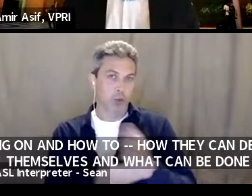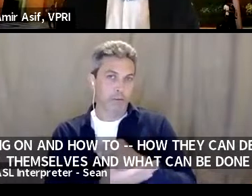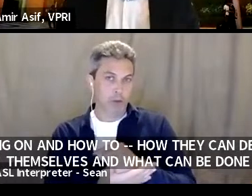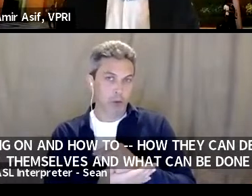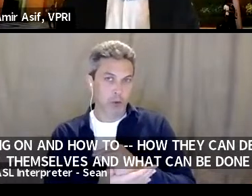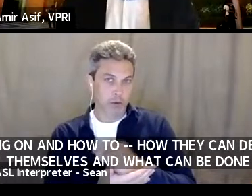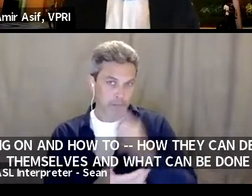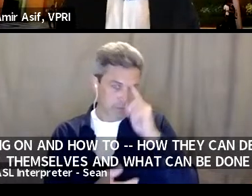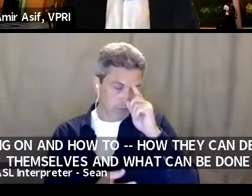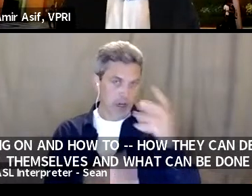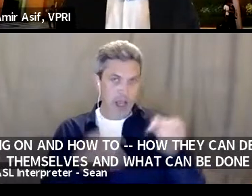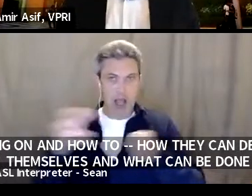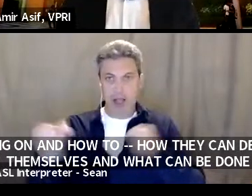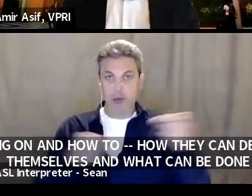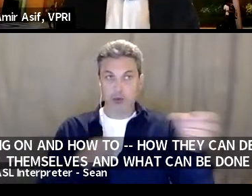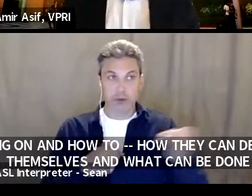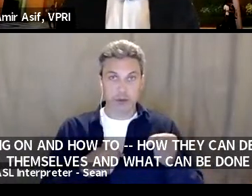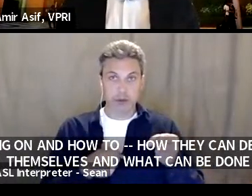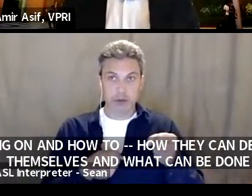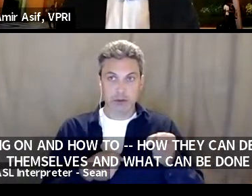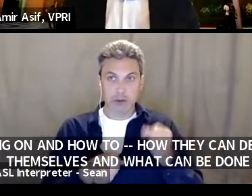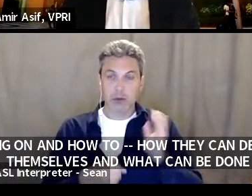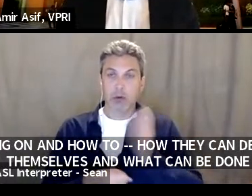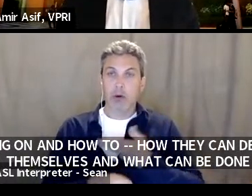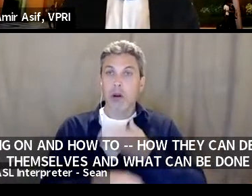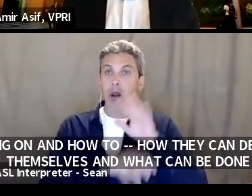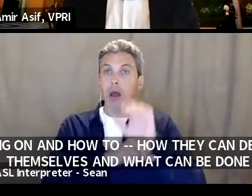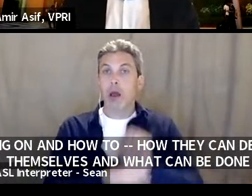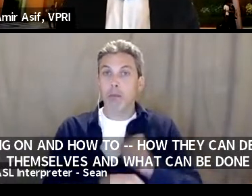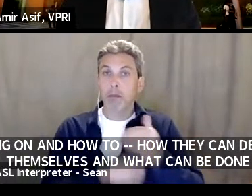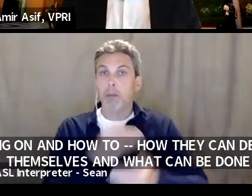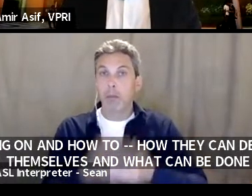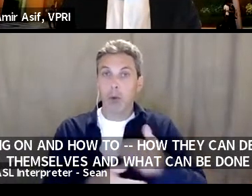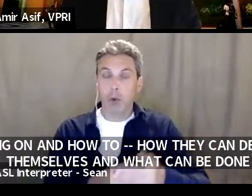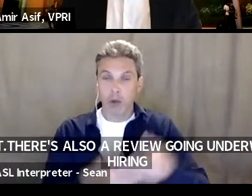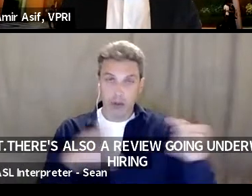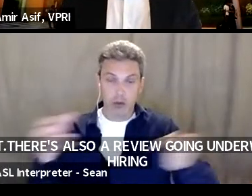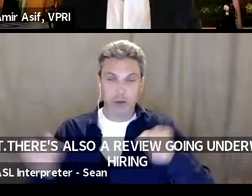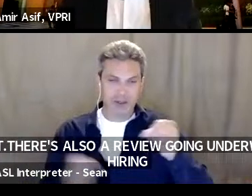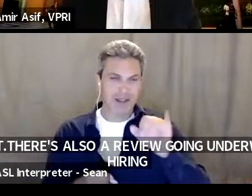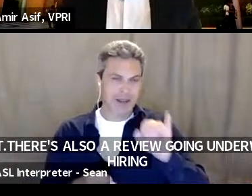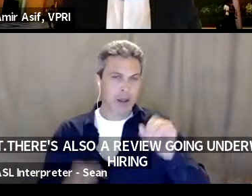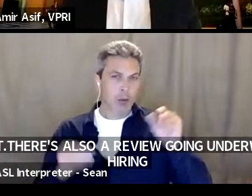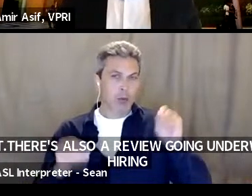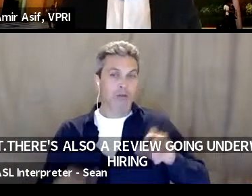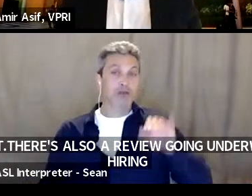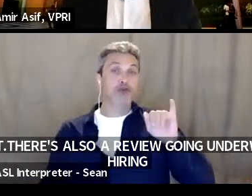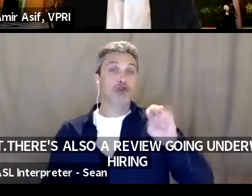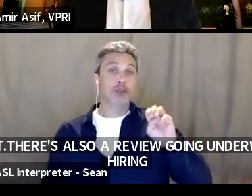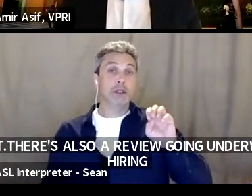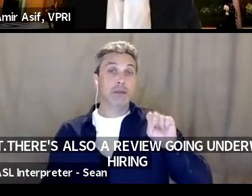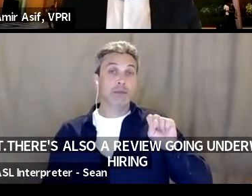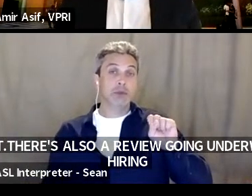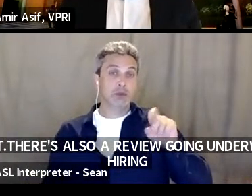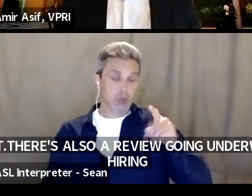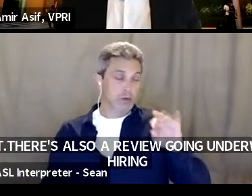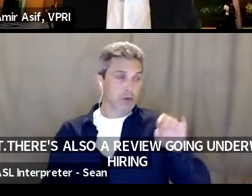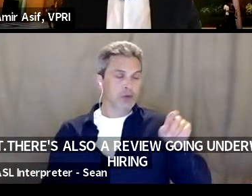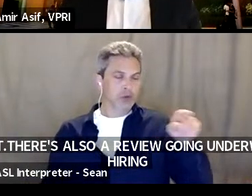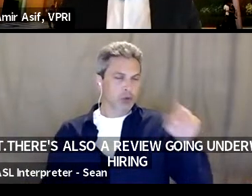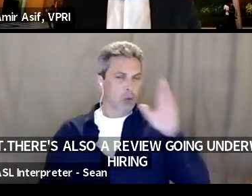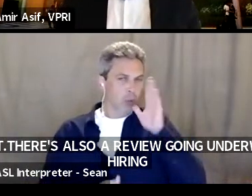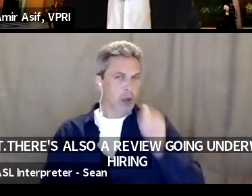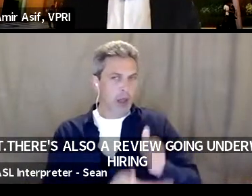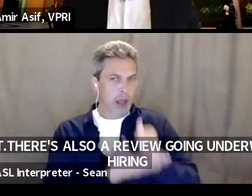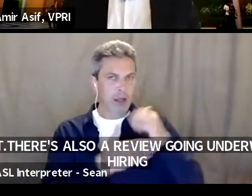of our hiring practices. That is part of what Professor James will be helping with. How is it that we make sure that we are as